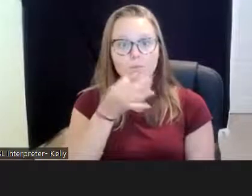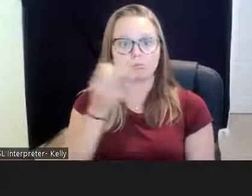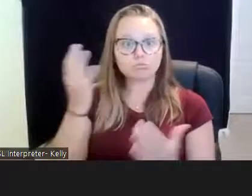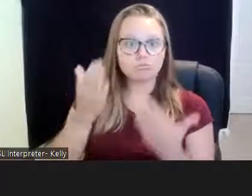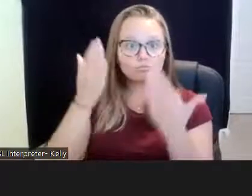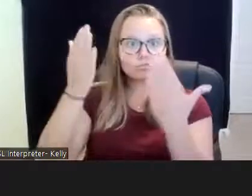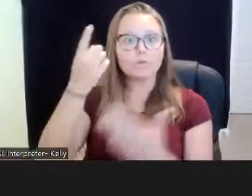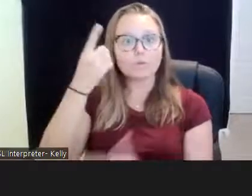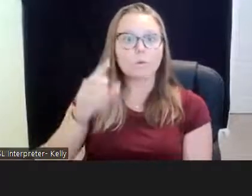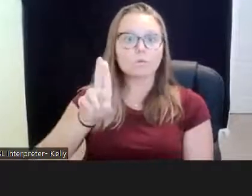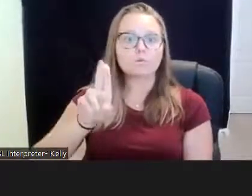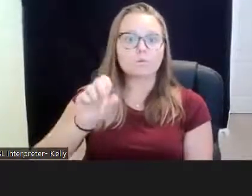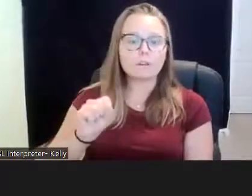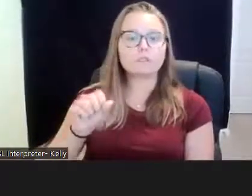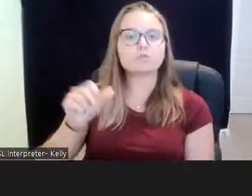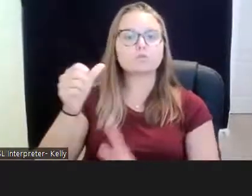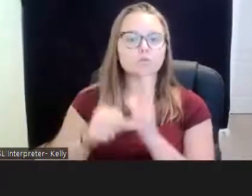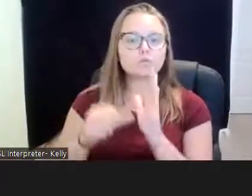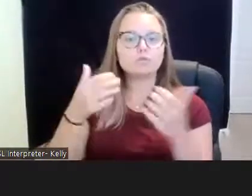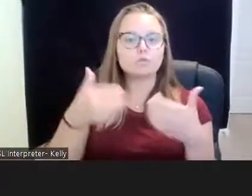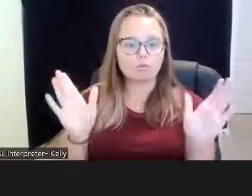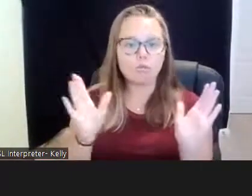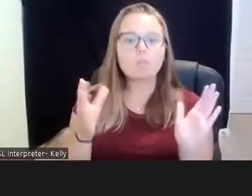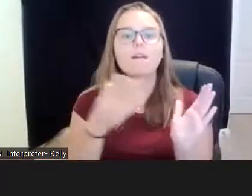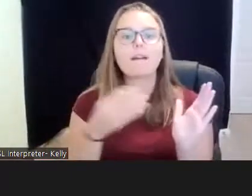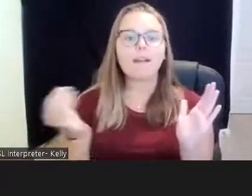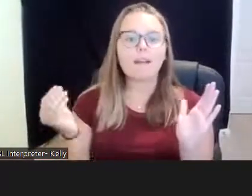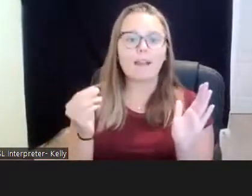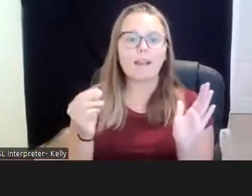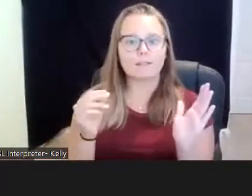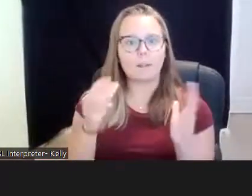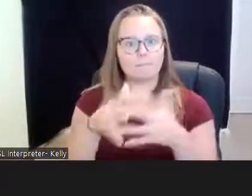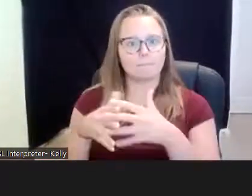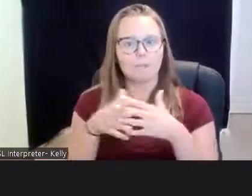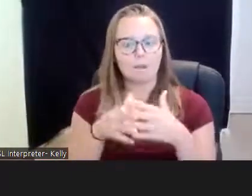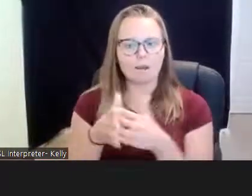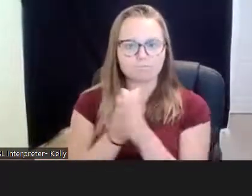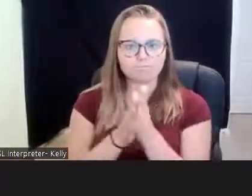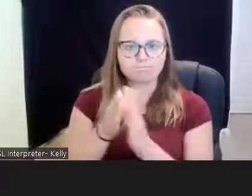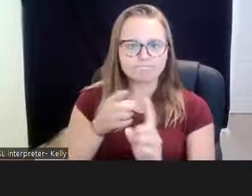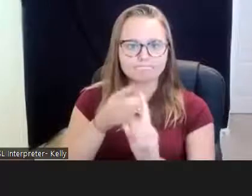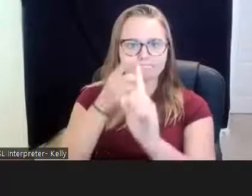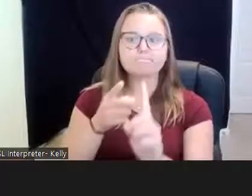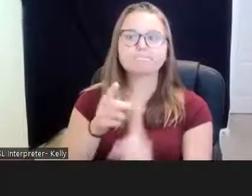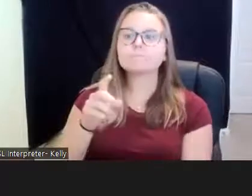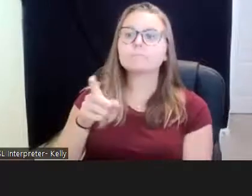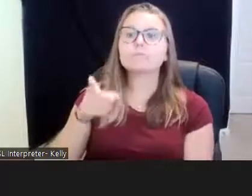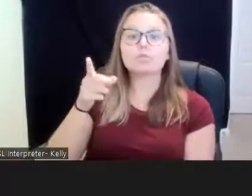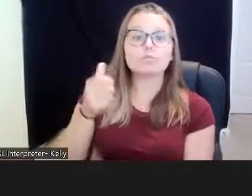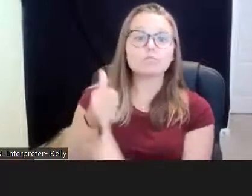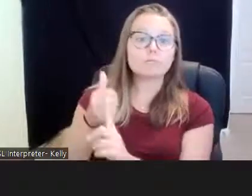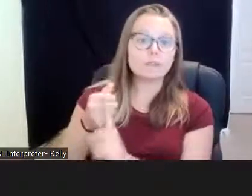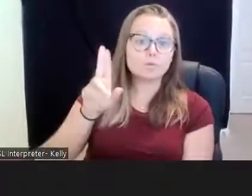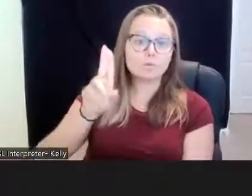Surgeon General Emotional Well-Being in America Initiative, served as a member of the UK Cross-Departmental Loneliness